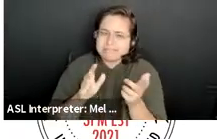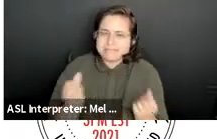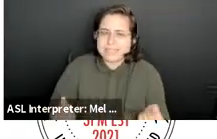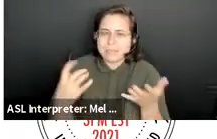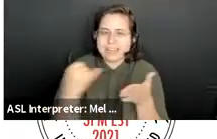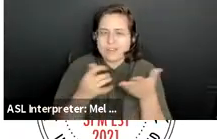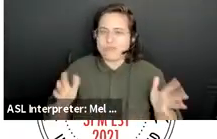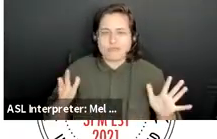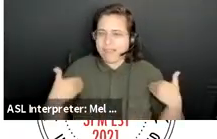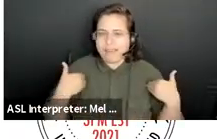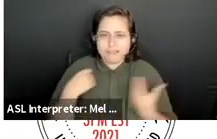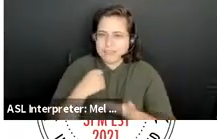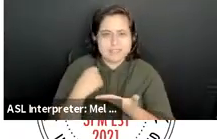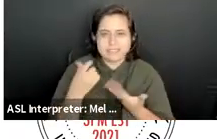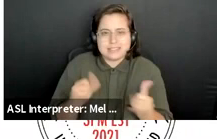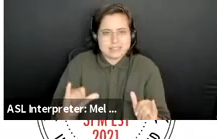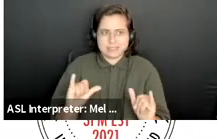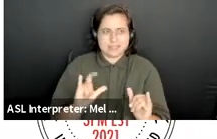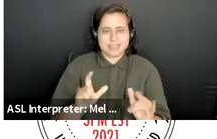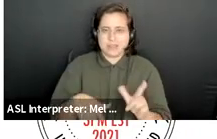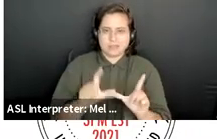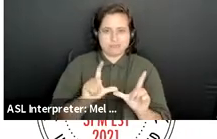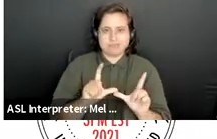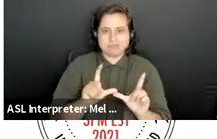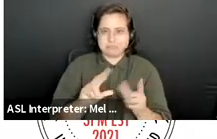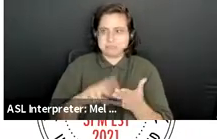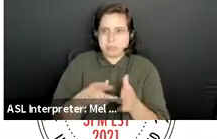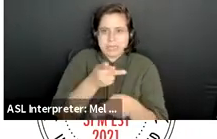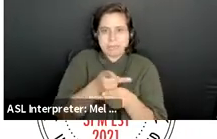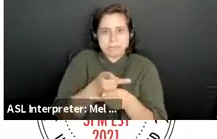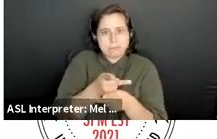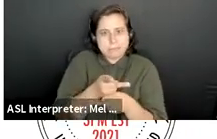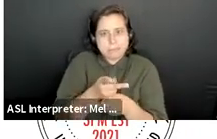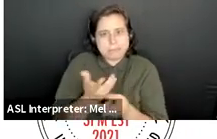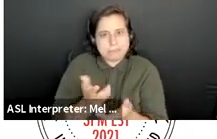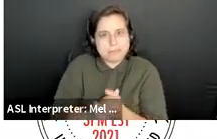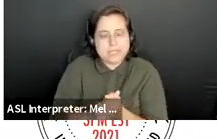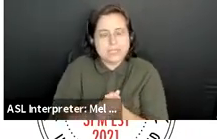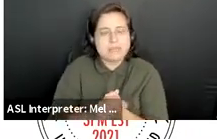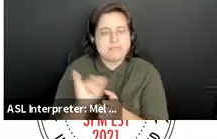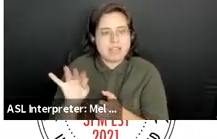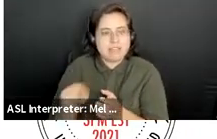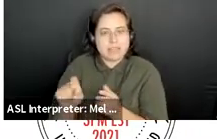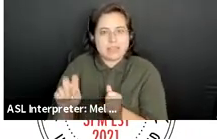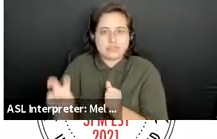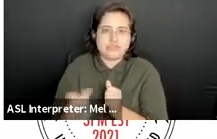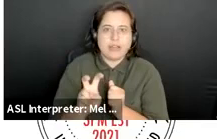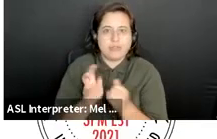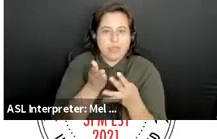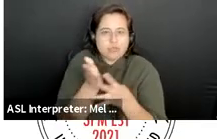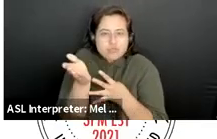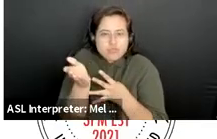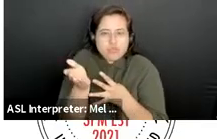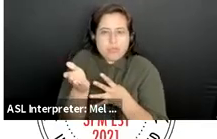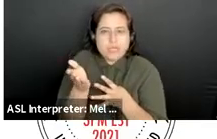and they're still valid. And if they do, then you can hang on to those. Then as long as they can travel through some route other